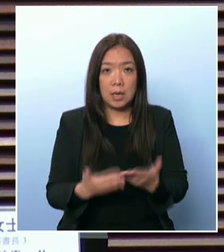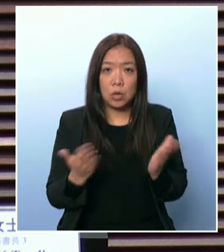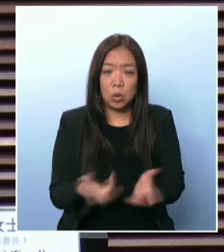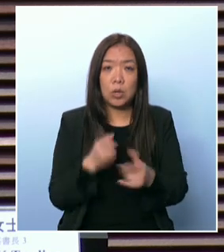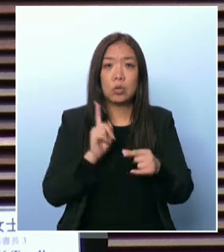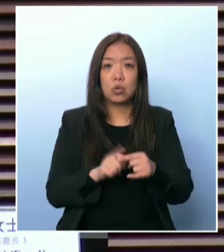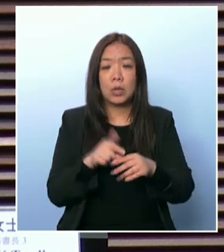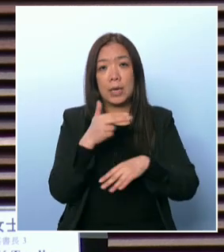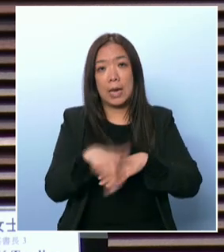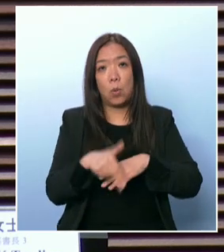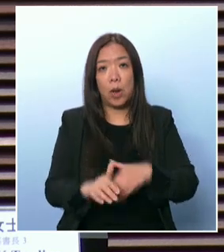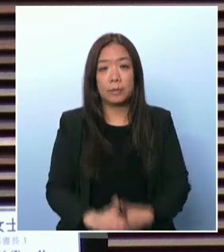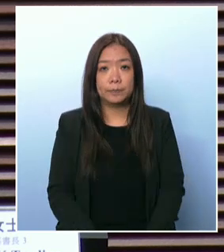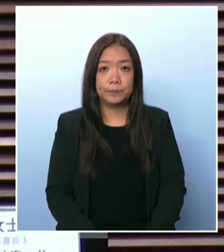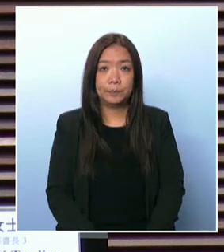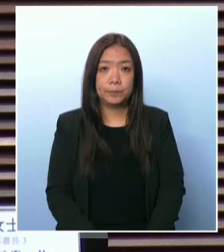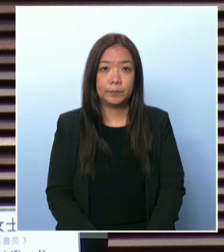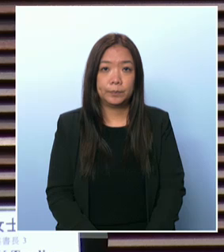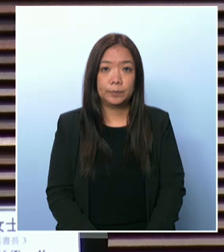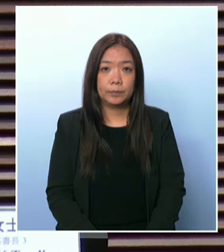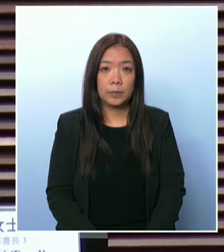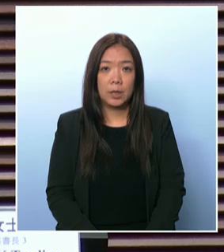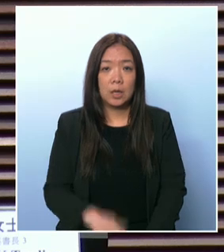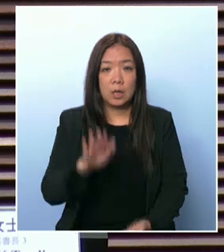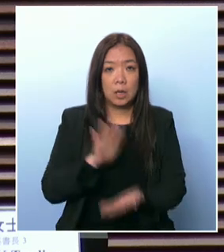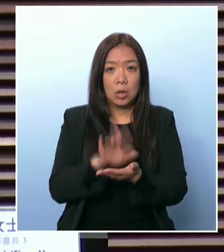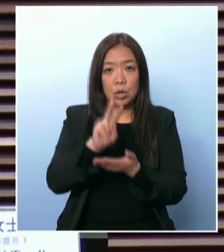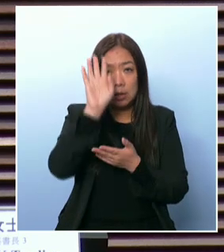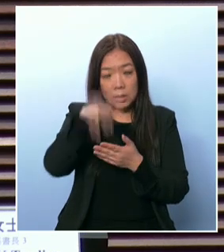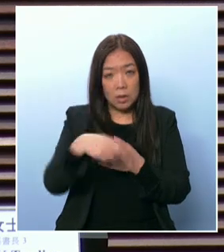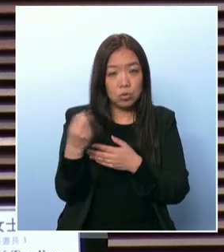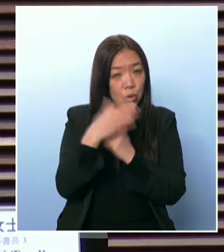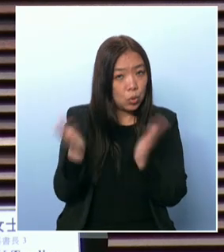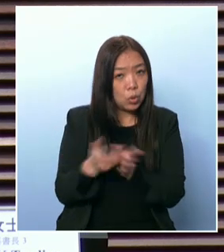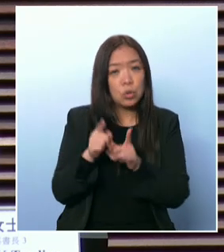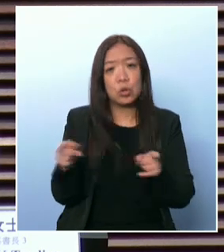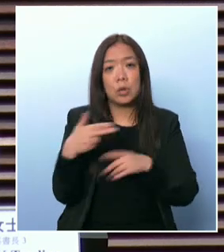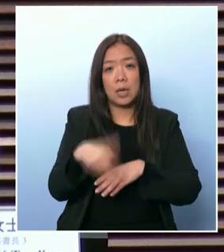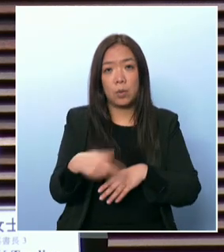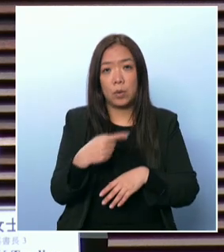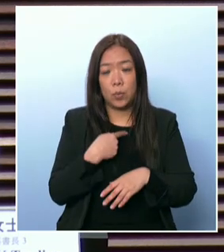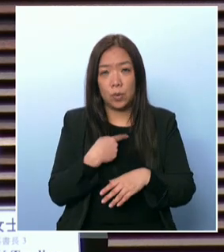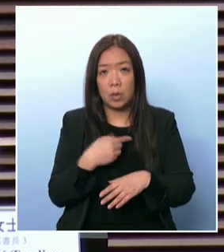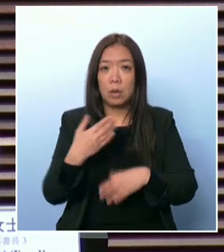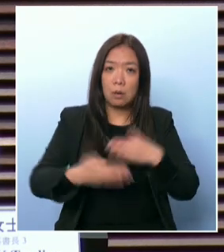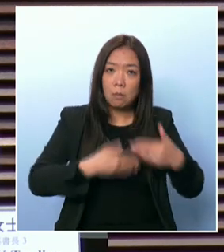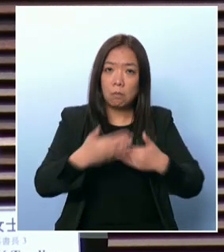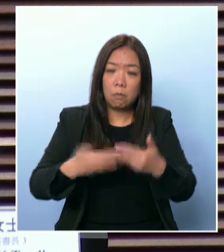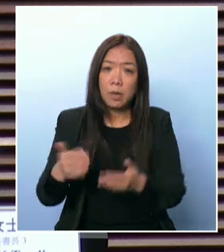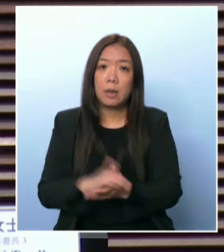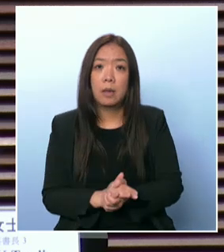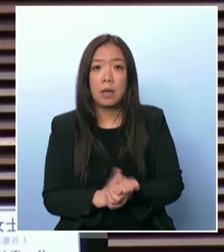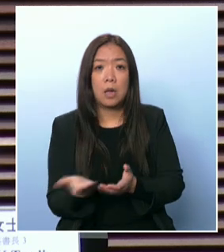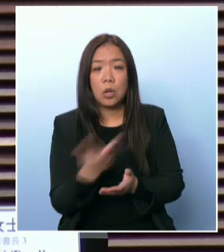the short-term expansion projects, it was completed by the end of last year. We are now moving on to the